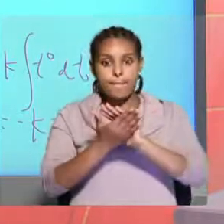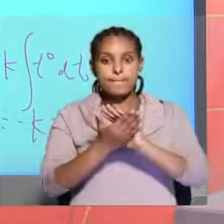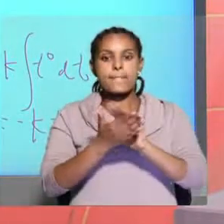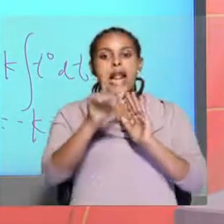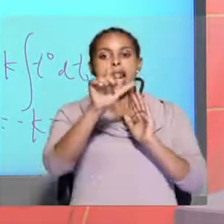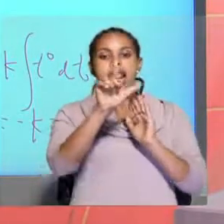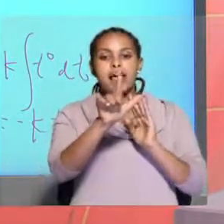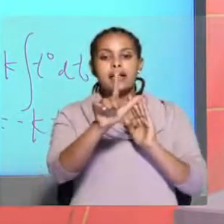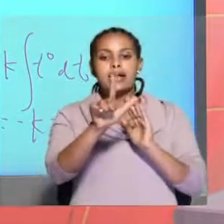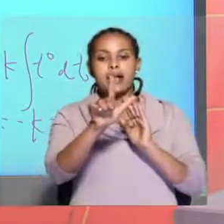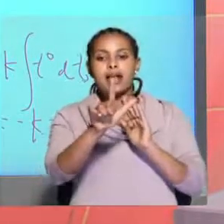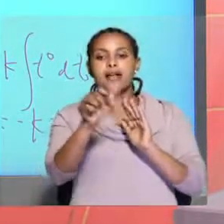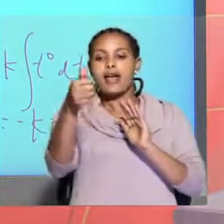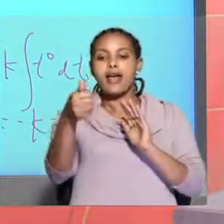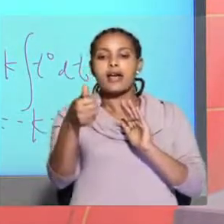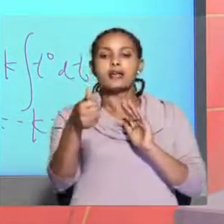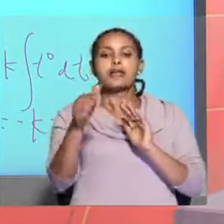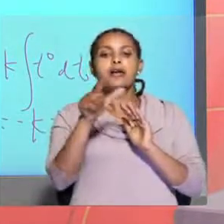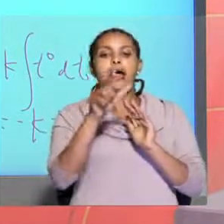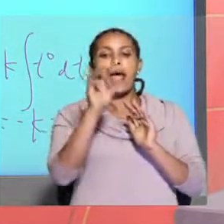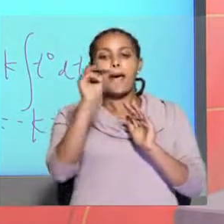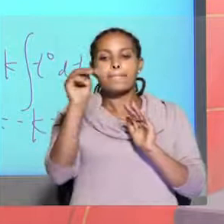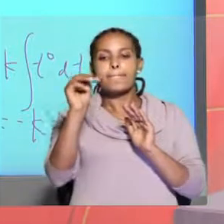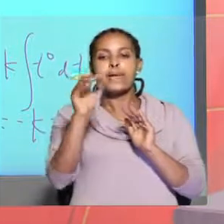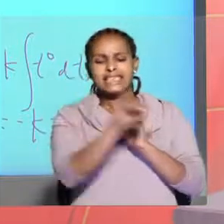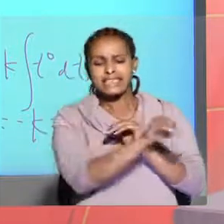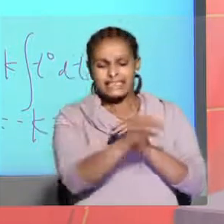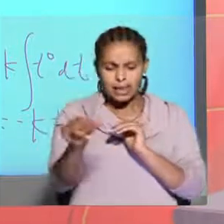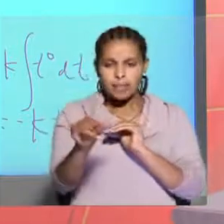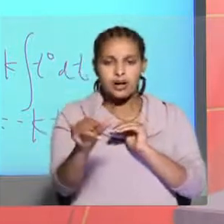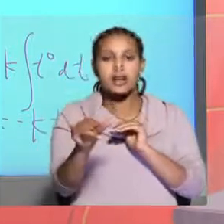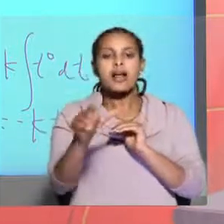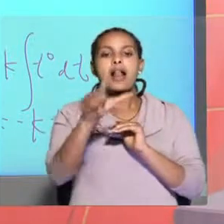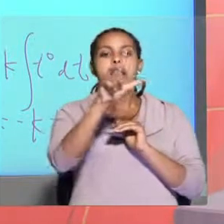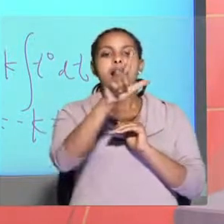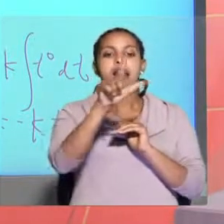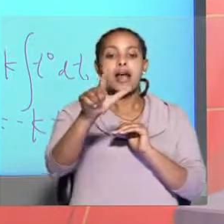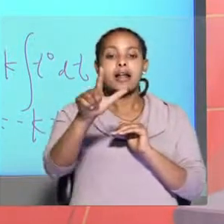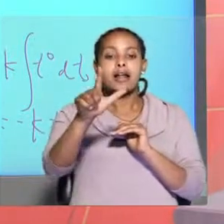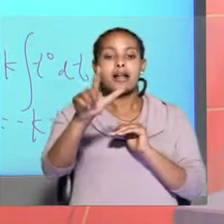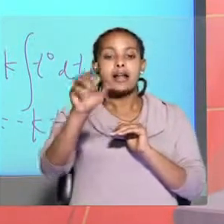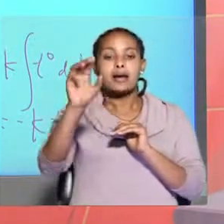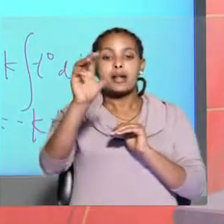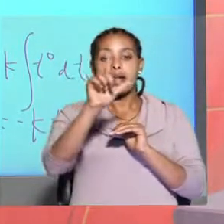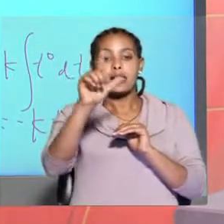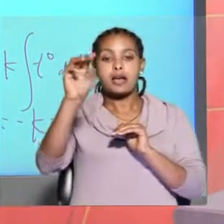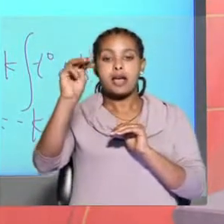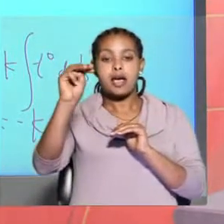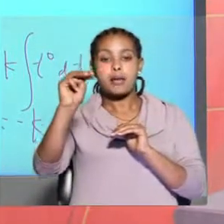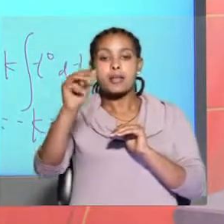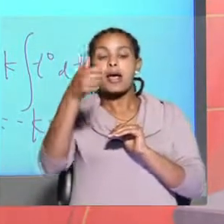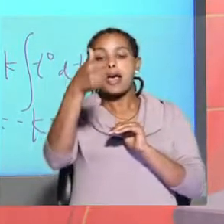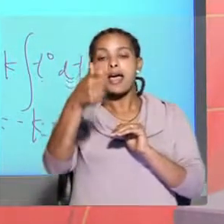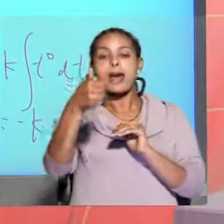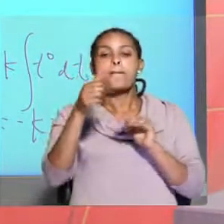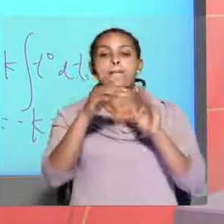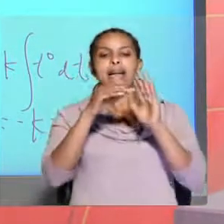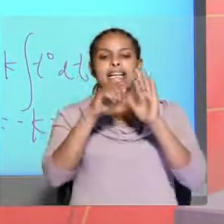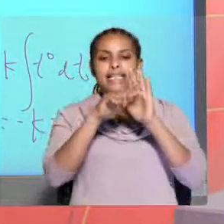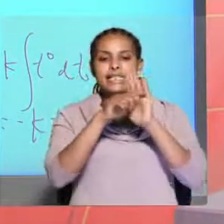ln concentration of A from A naught to concentration of M is the same as ln concentration of M at time t